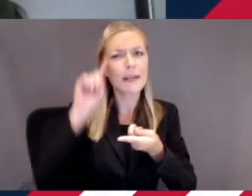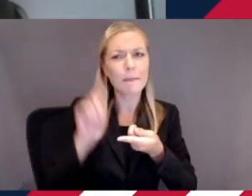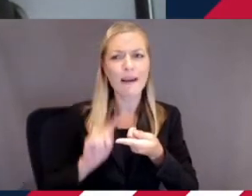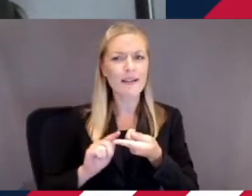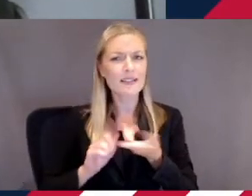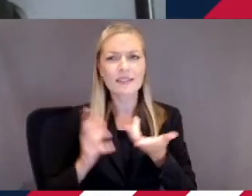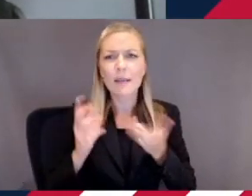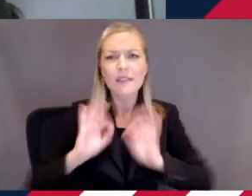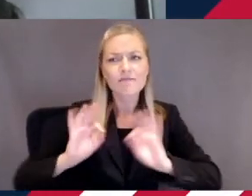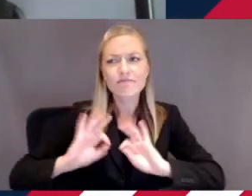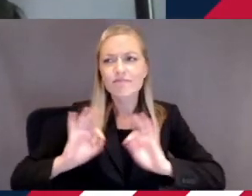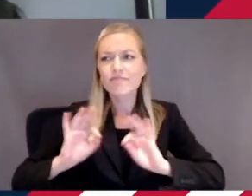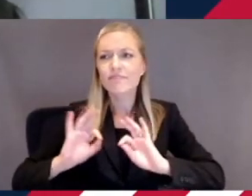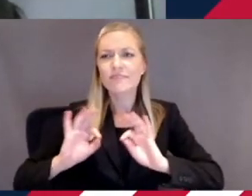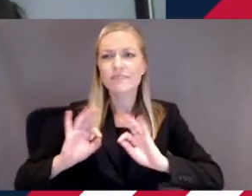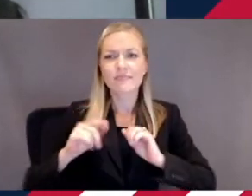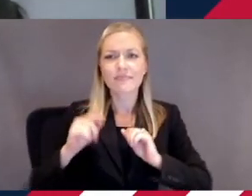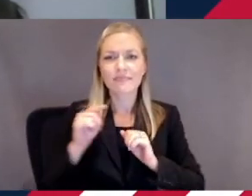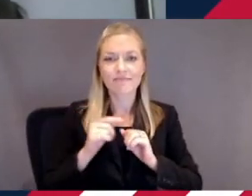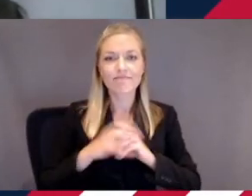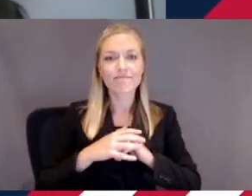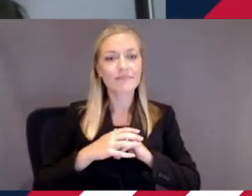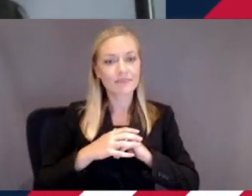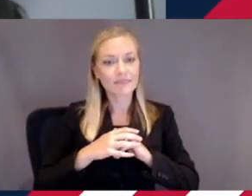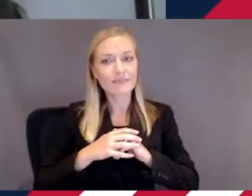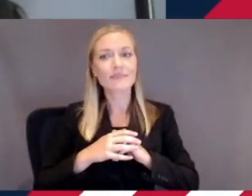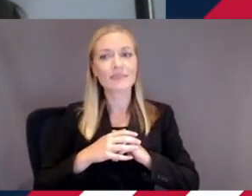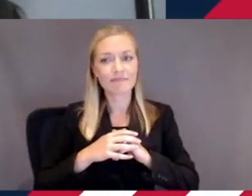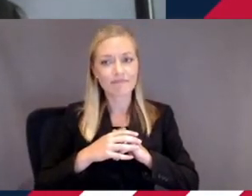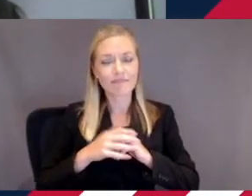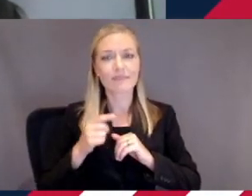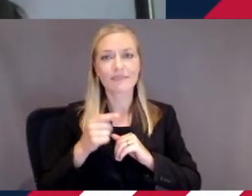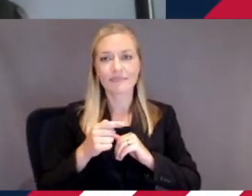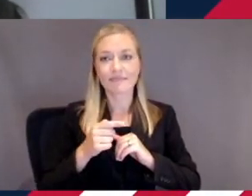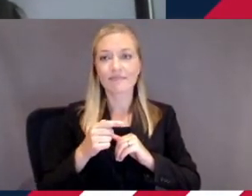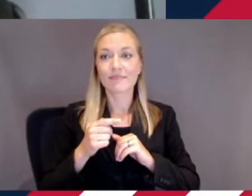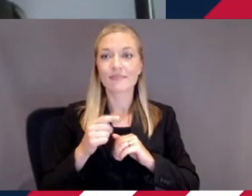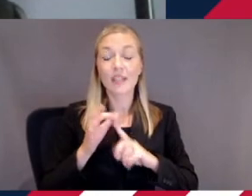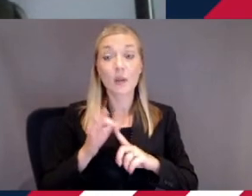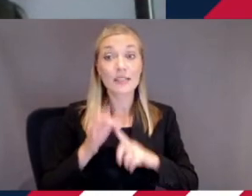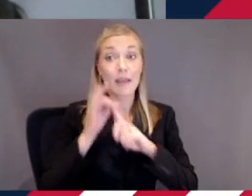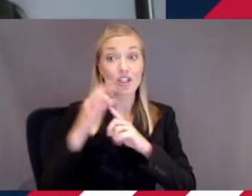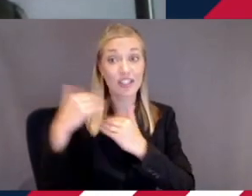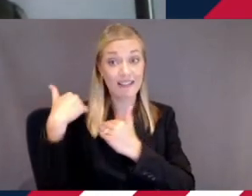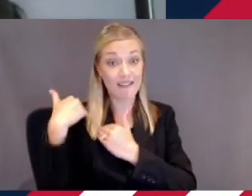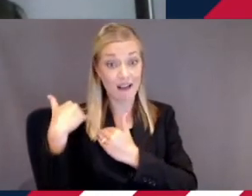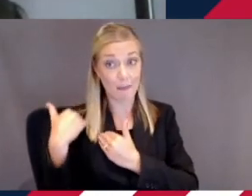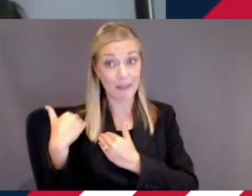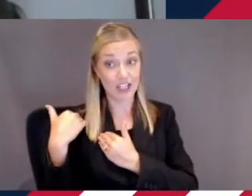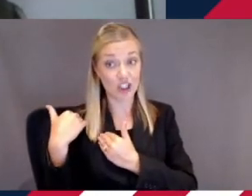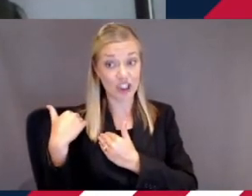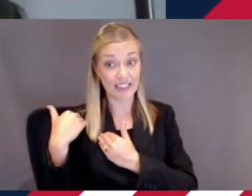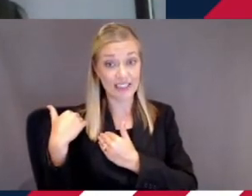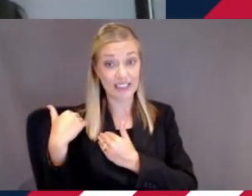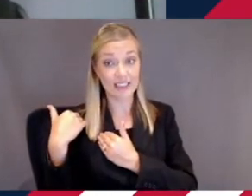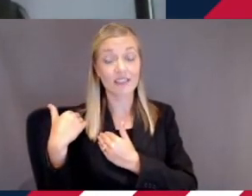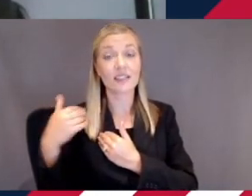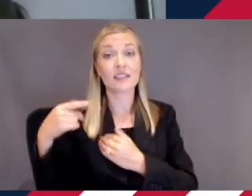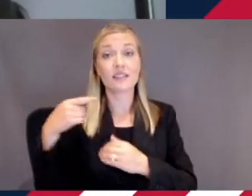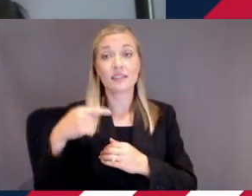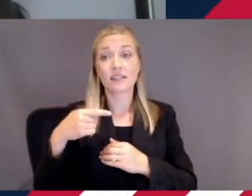between us and the opposition, especially under the virulent bigotry